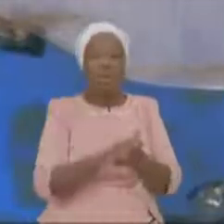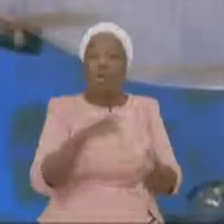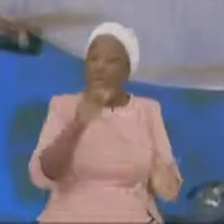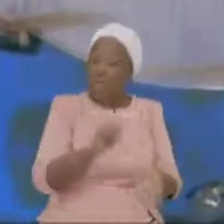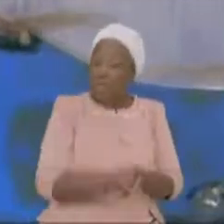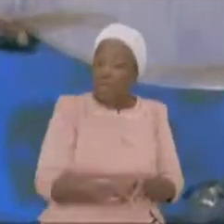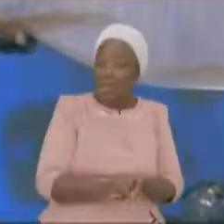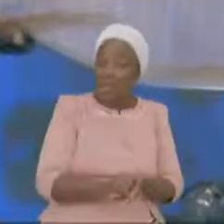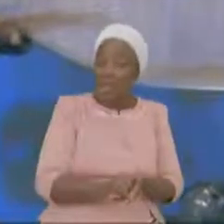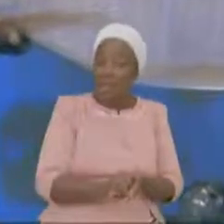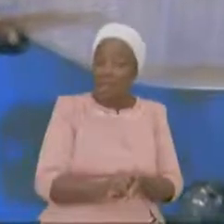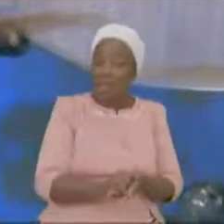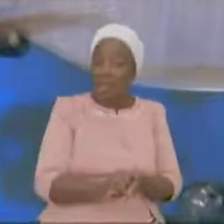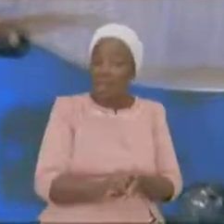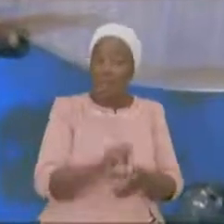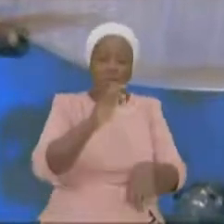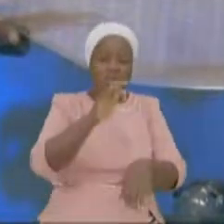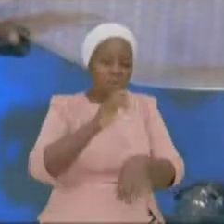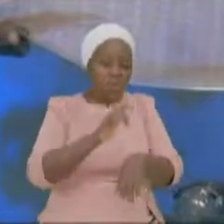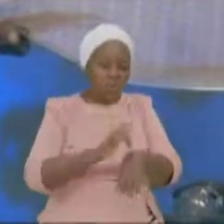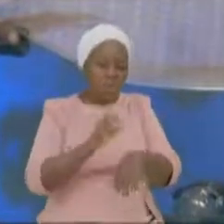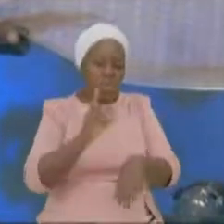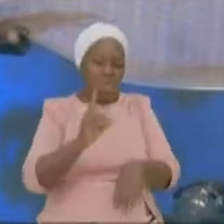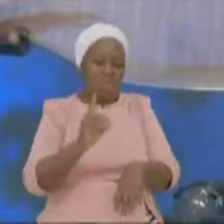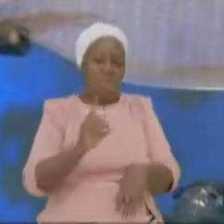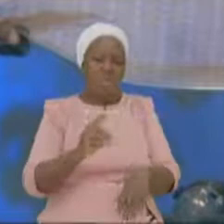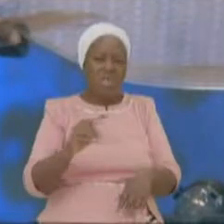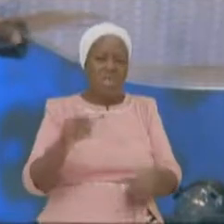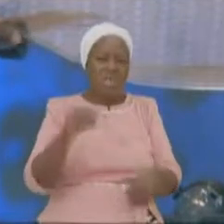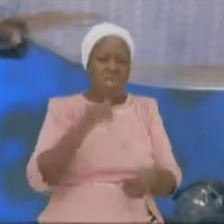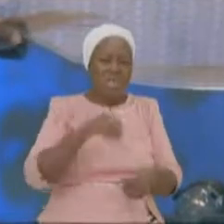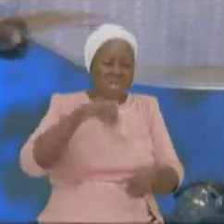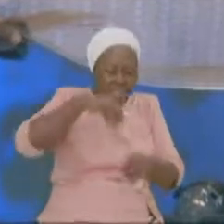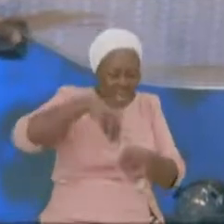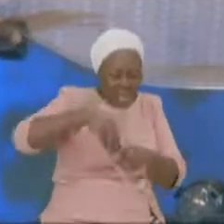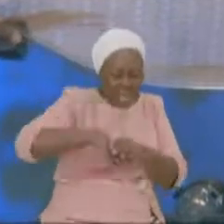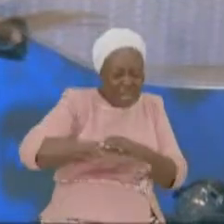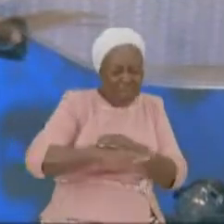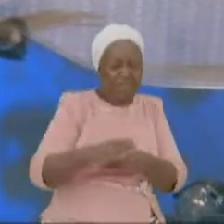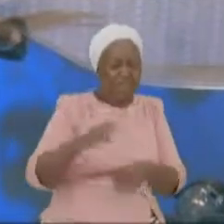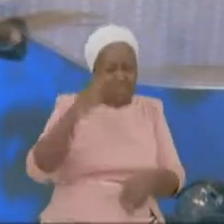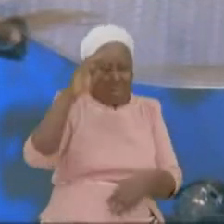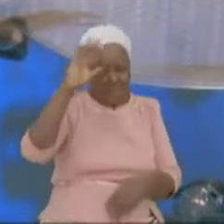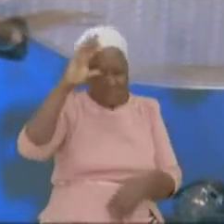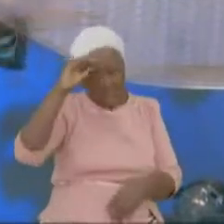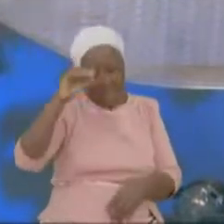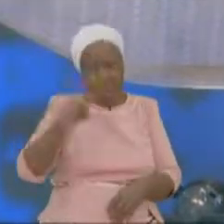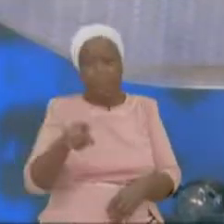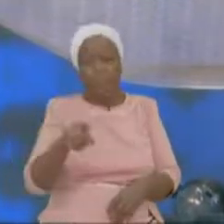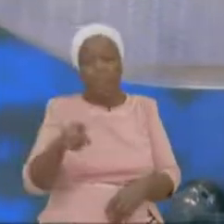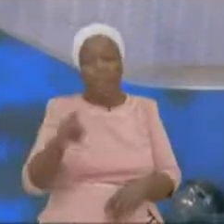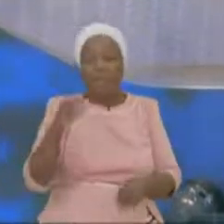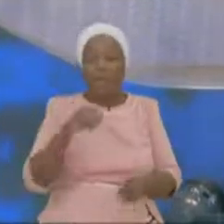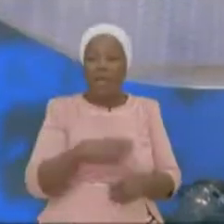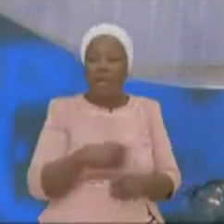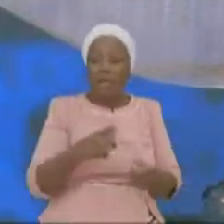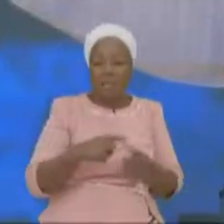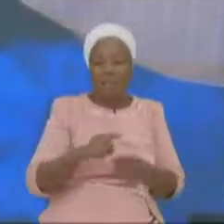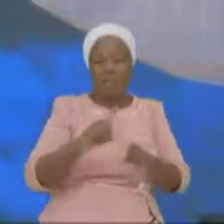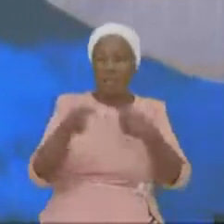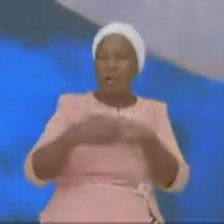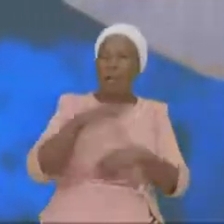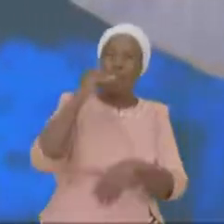That touched a sore spot in his heart, and he went back home